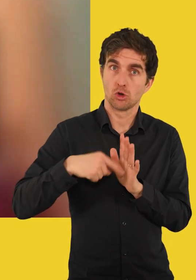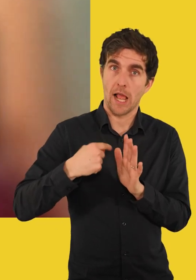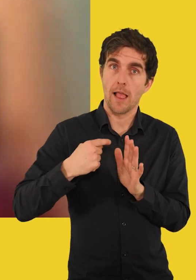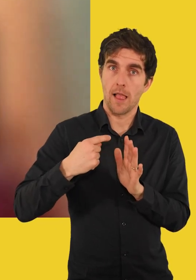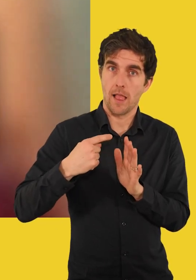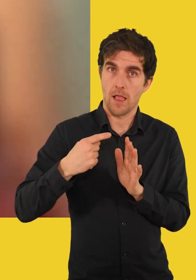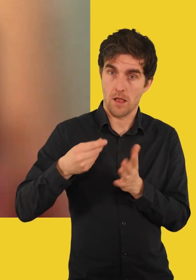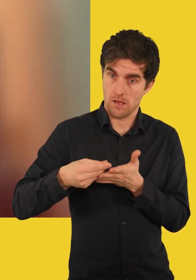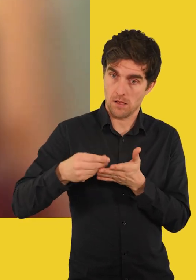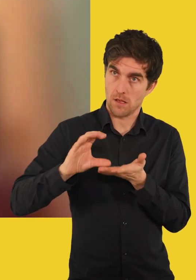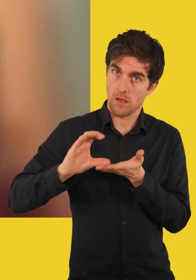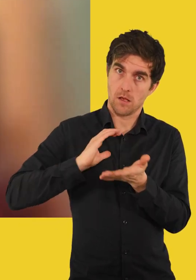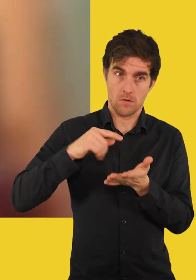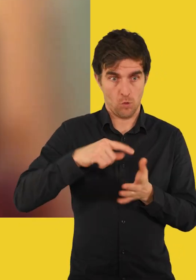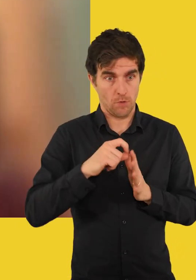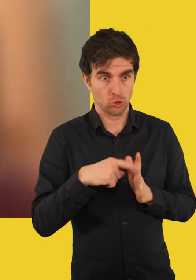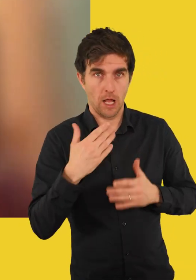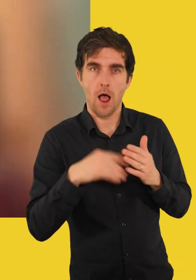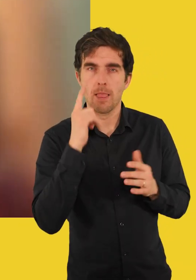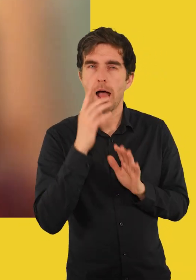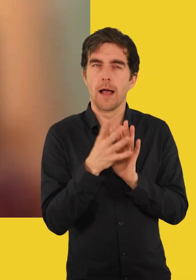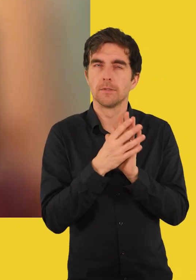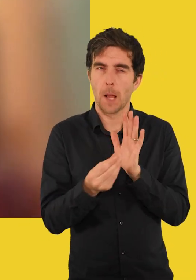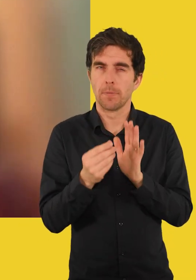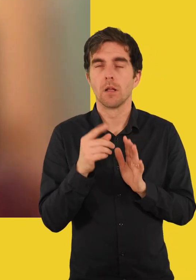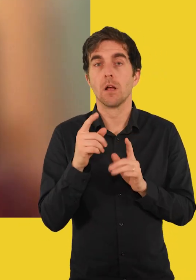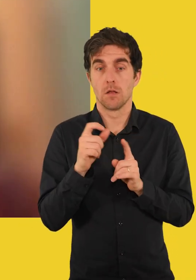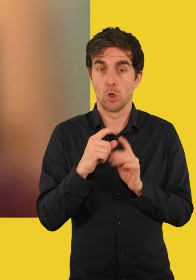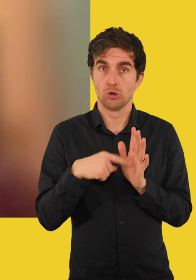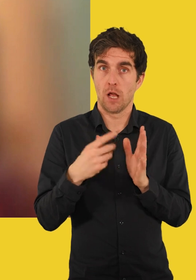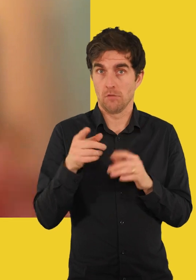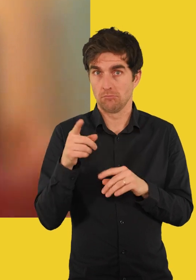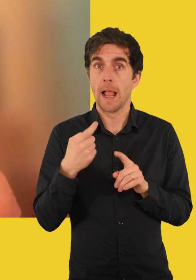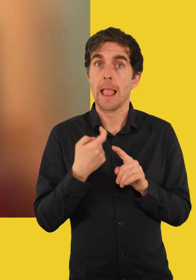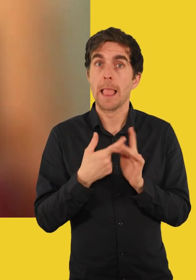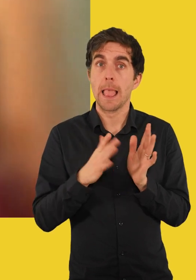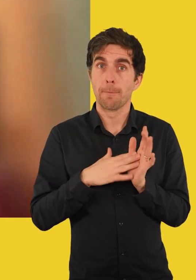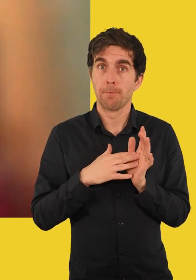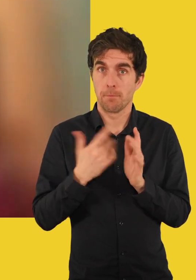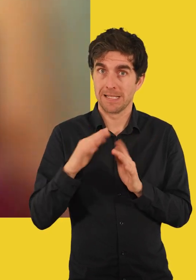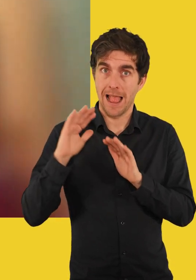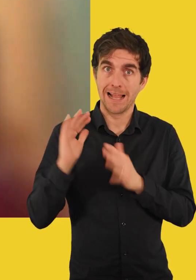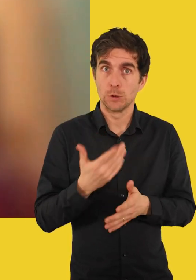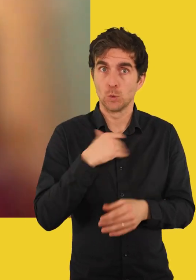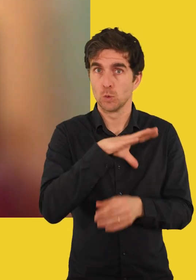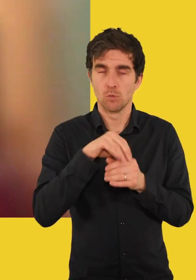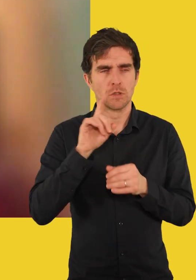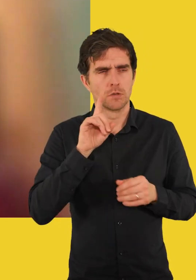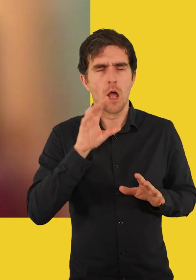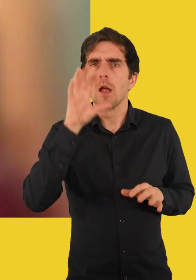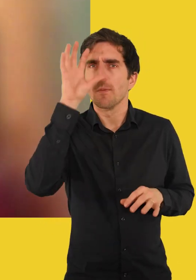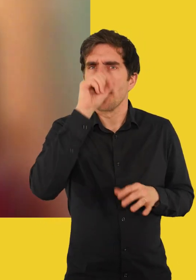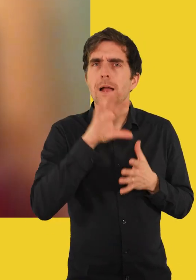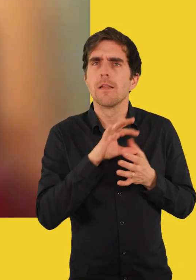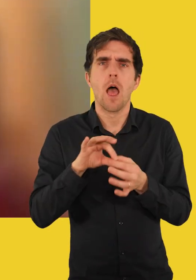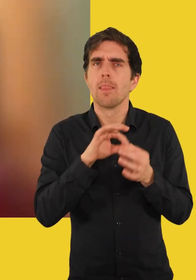I think an example I can share here is about a project which Kim, you had introduced me to, was the